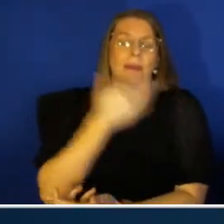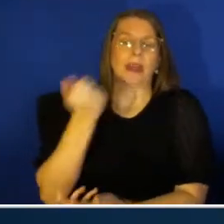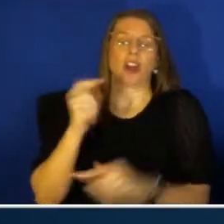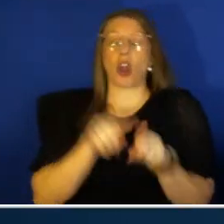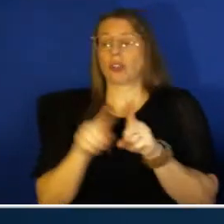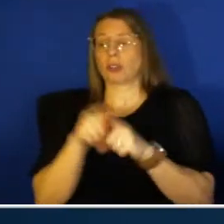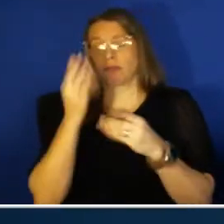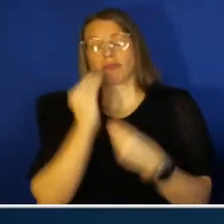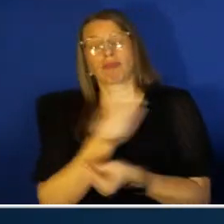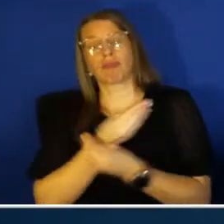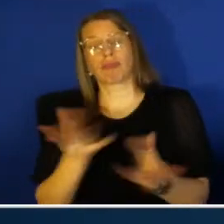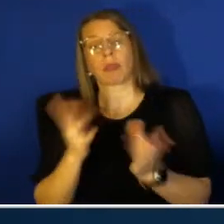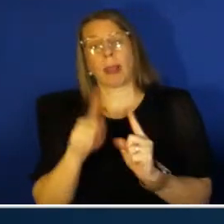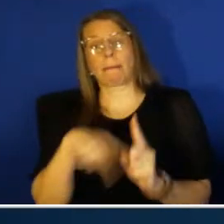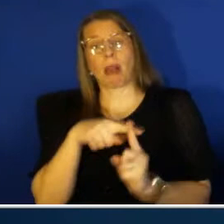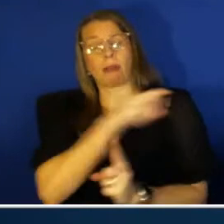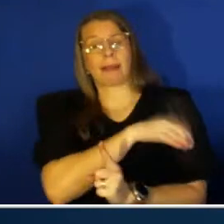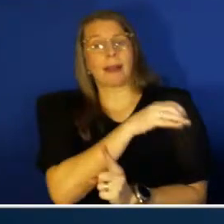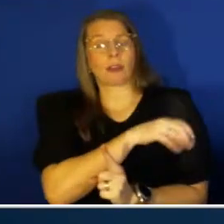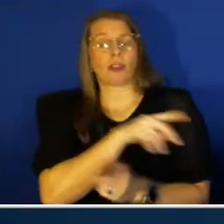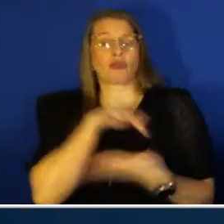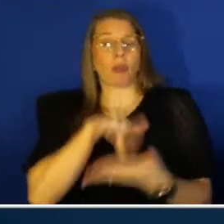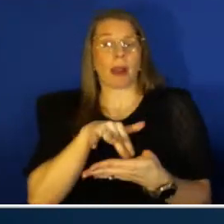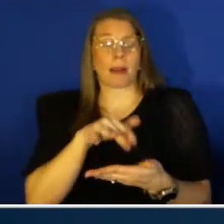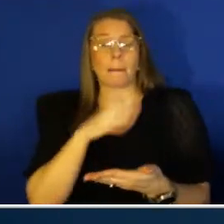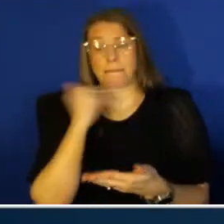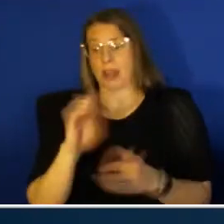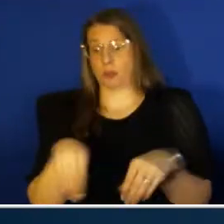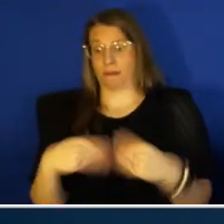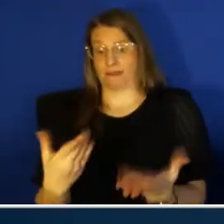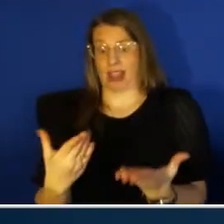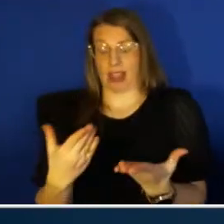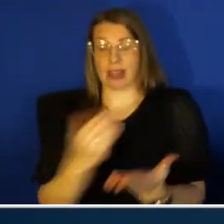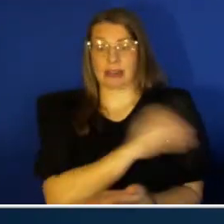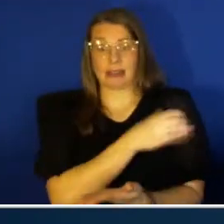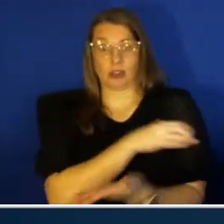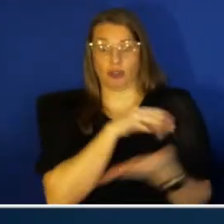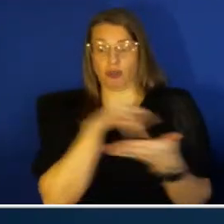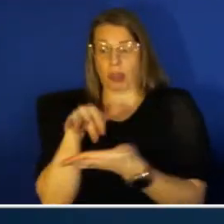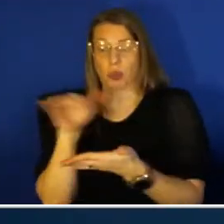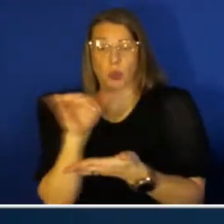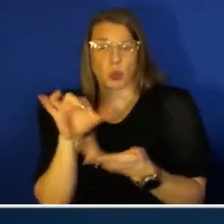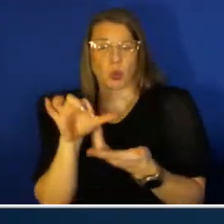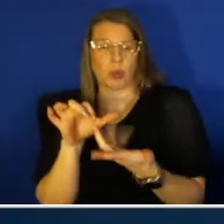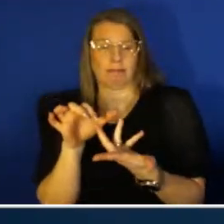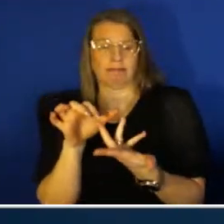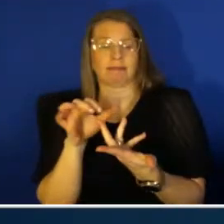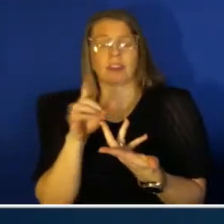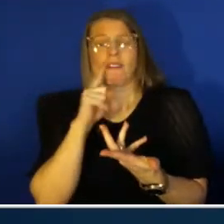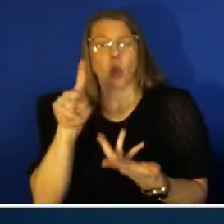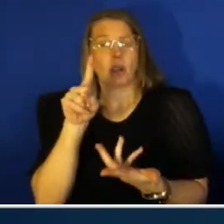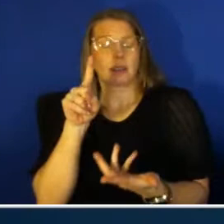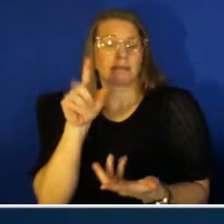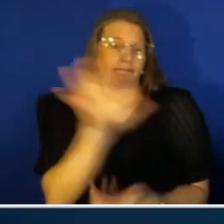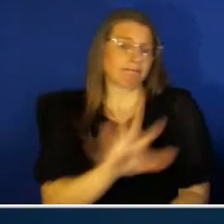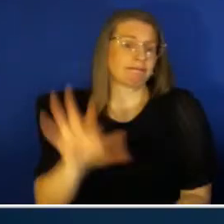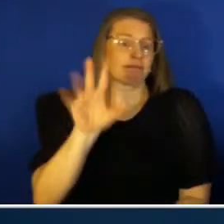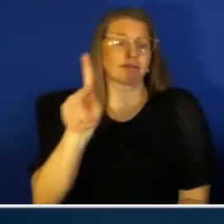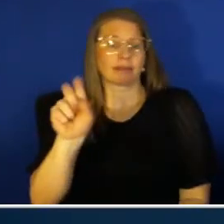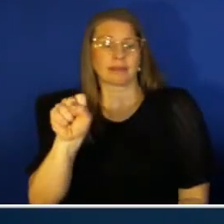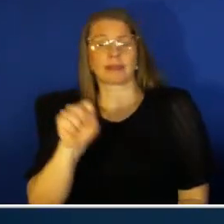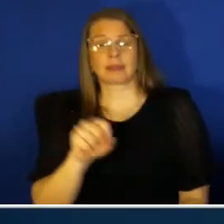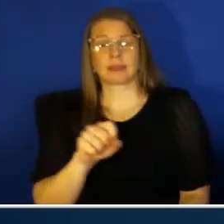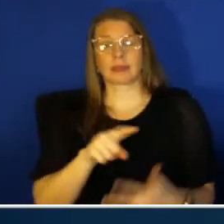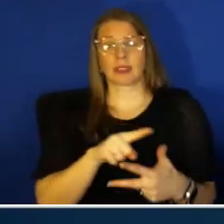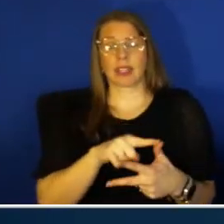clinical trials and help us understand how we can better provide clinical trials to patients across Kansas and western Missouri. So I want to give a shout out to Kim, Pivot, and